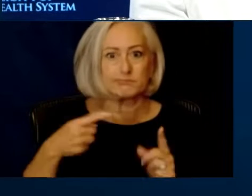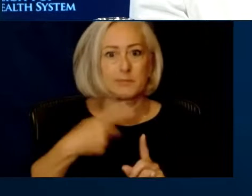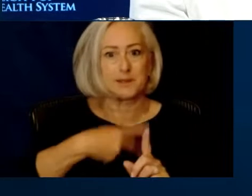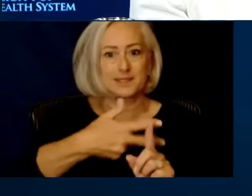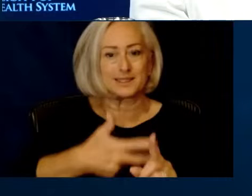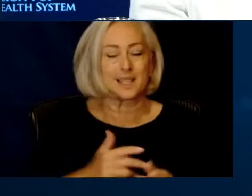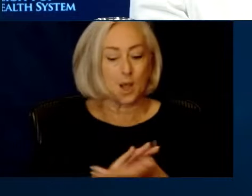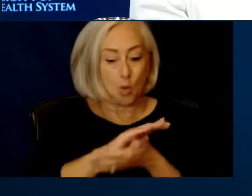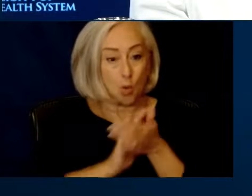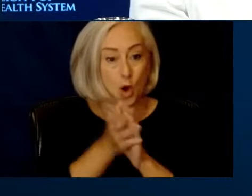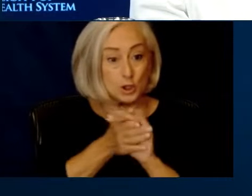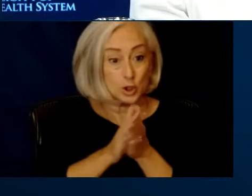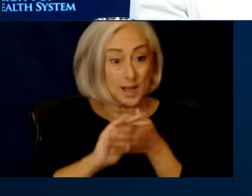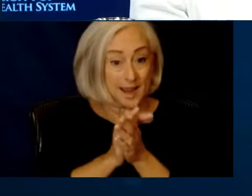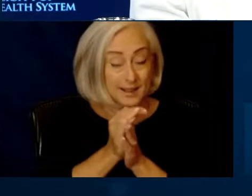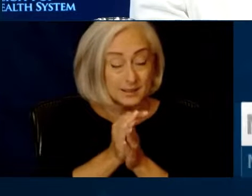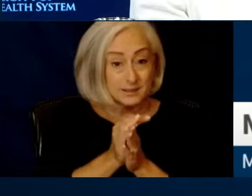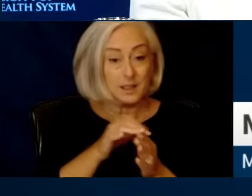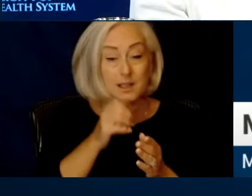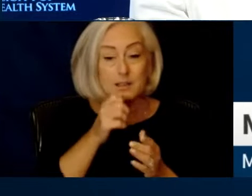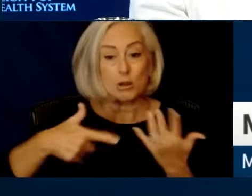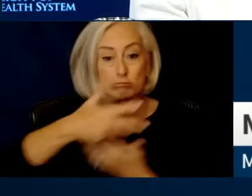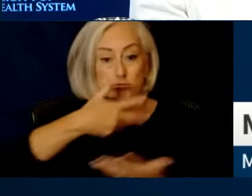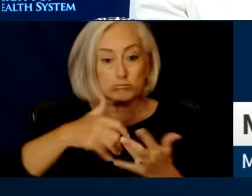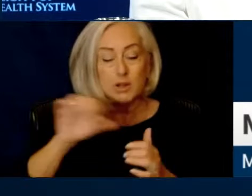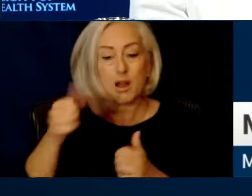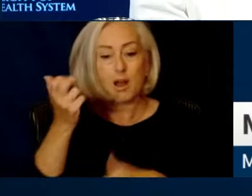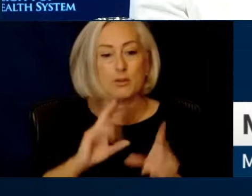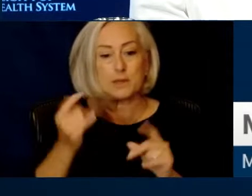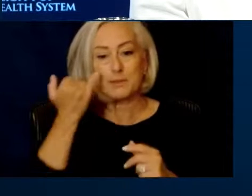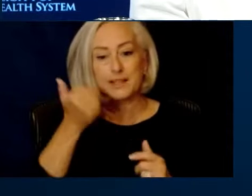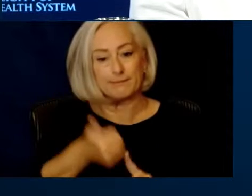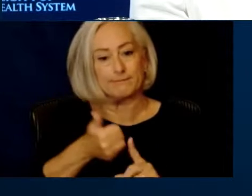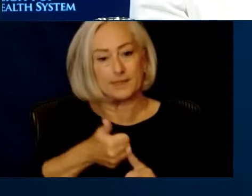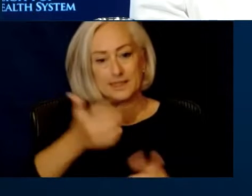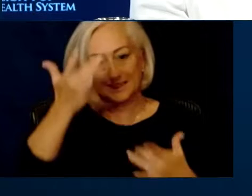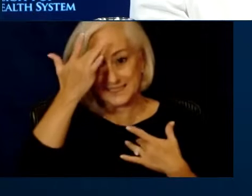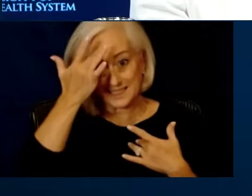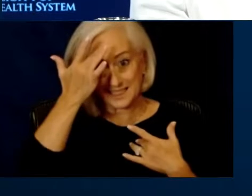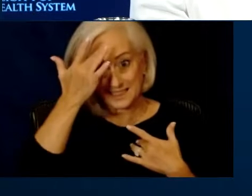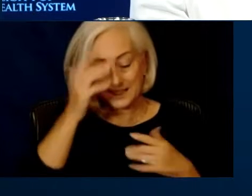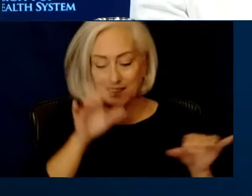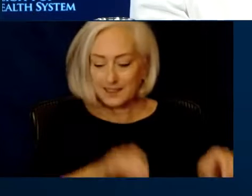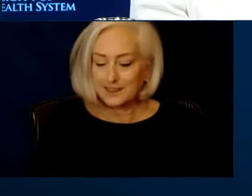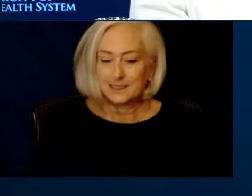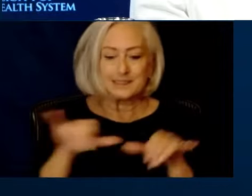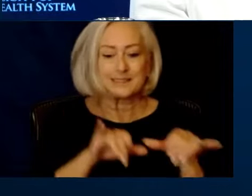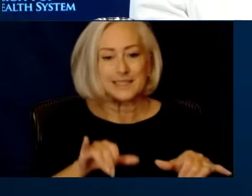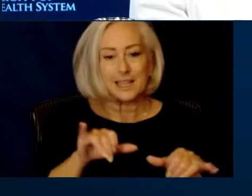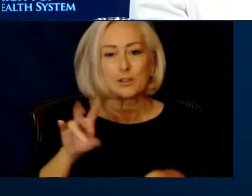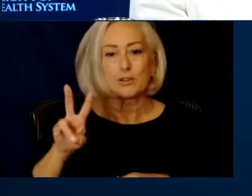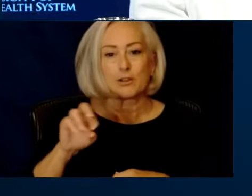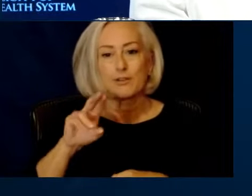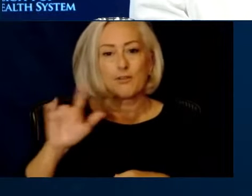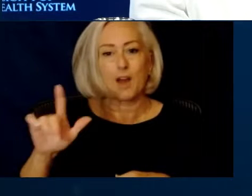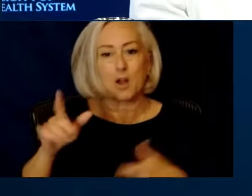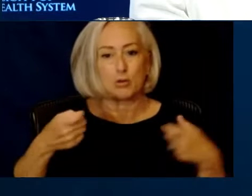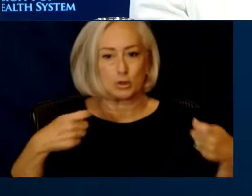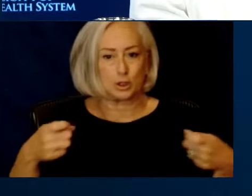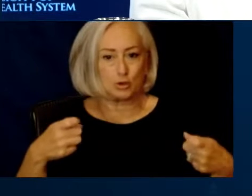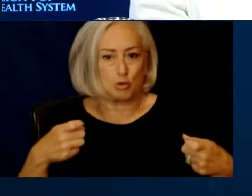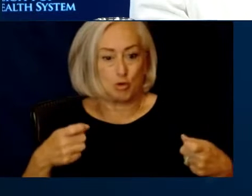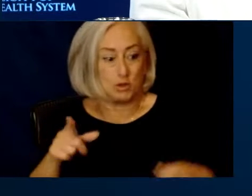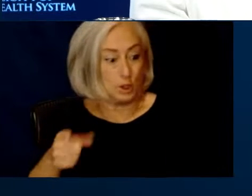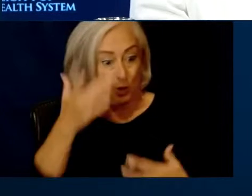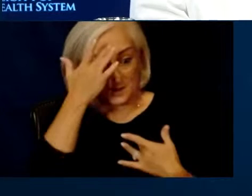hands. Don't go around others if you're sick. It's the standard viral infection control. If you're sick, don't go